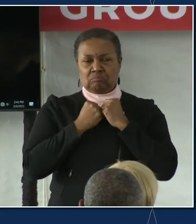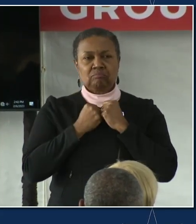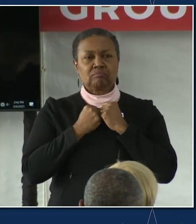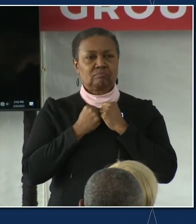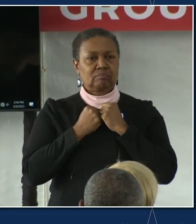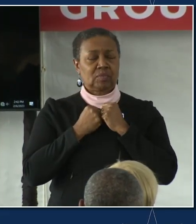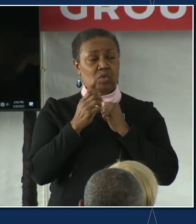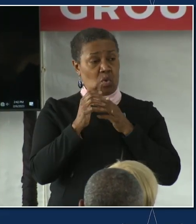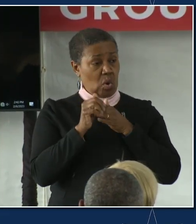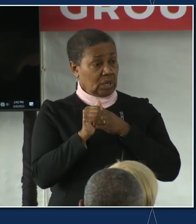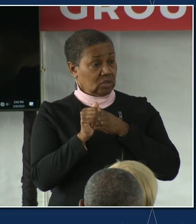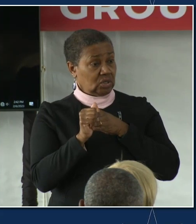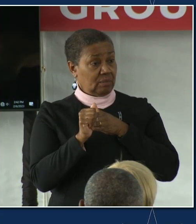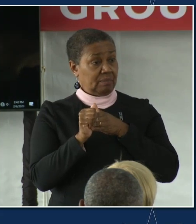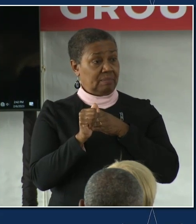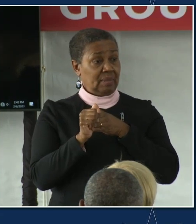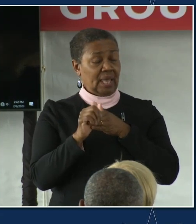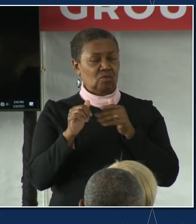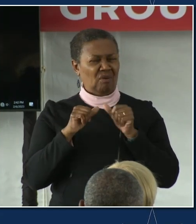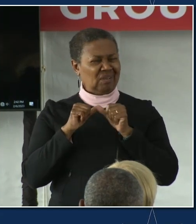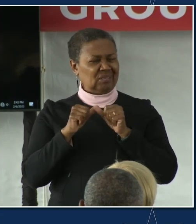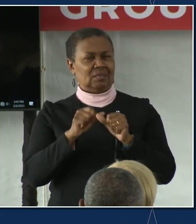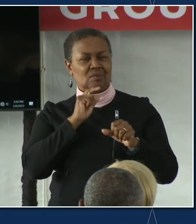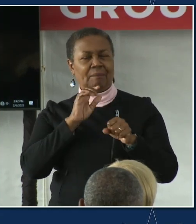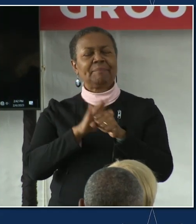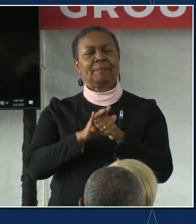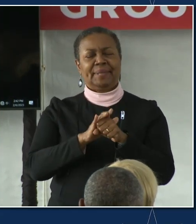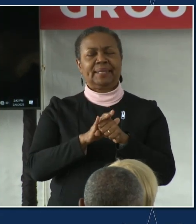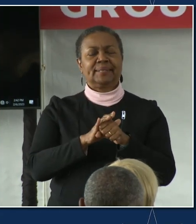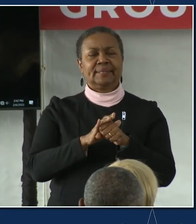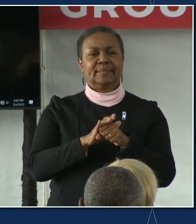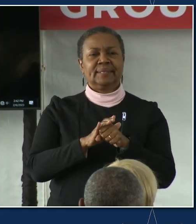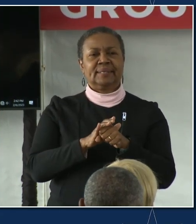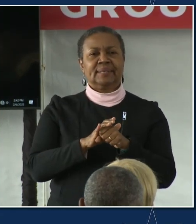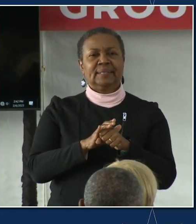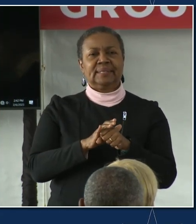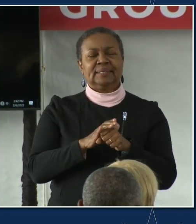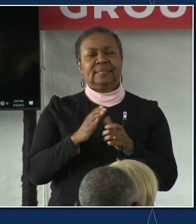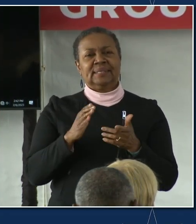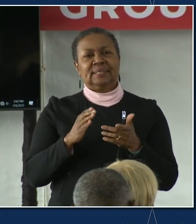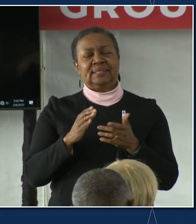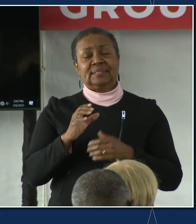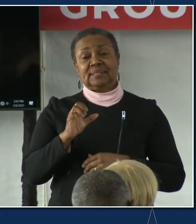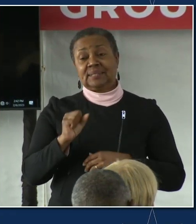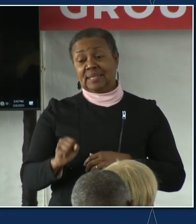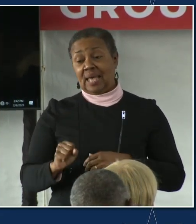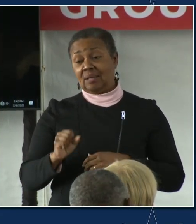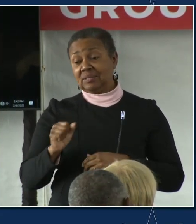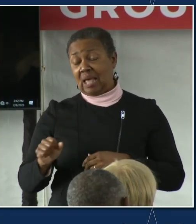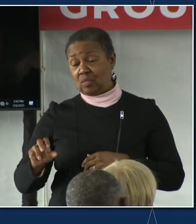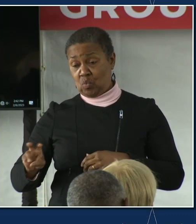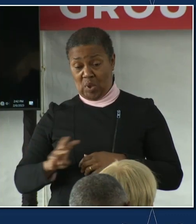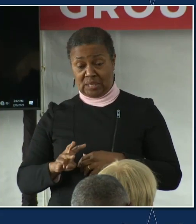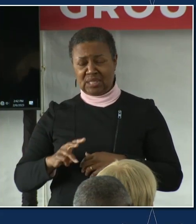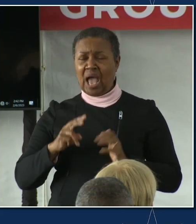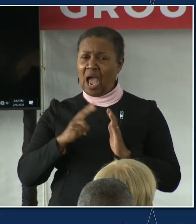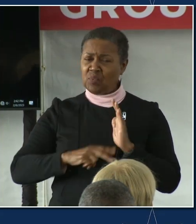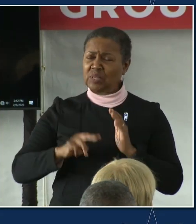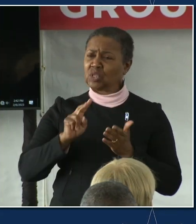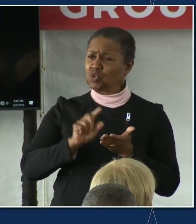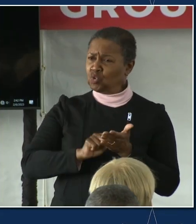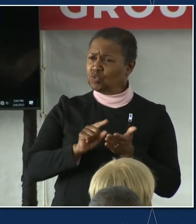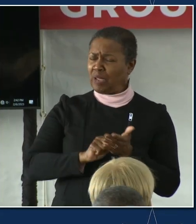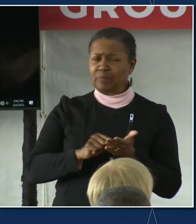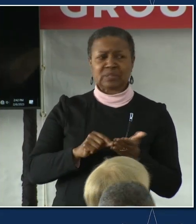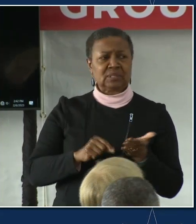Your leadership and your steadfast commitment to South by Southwest, and I read the newspapers like everybody else,